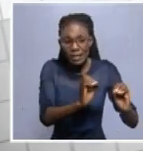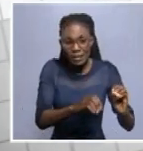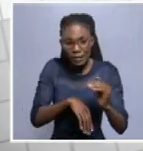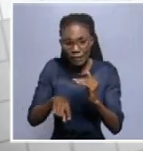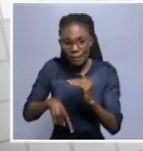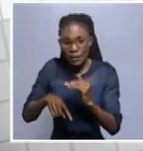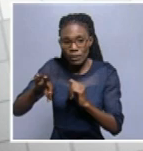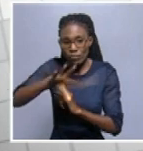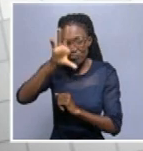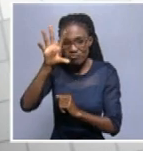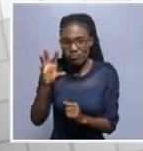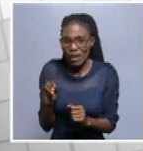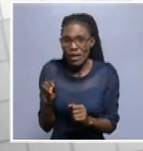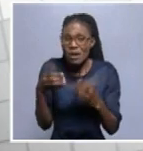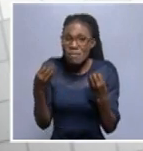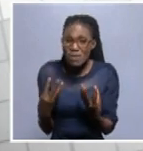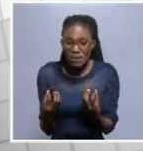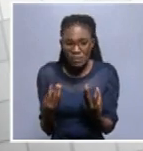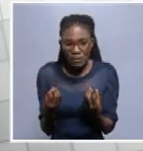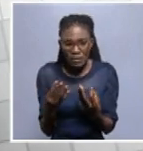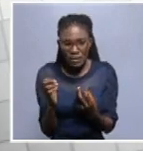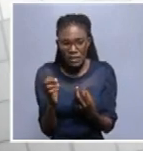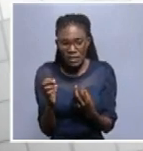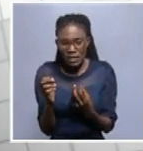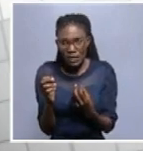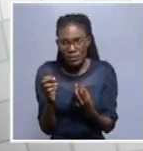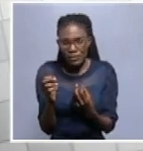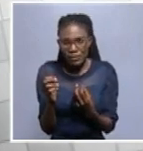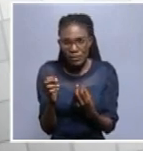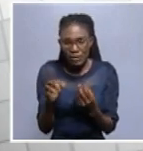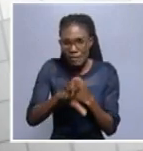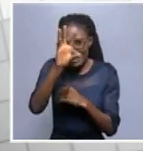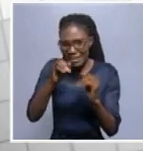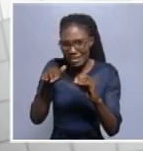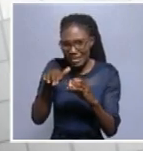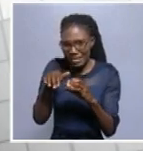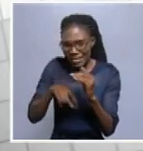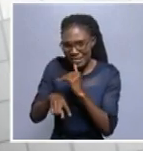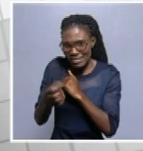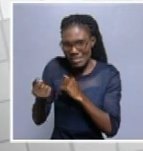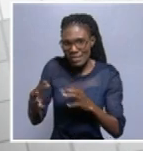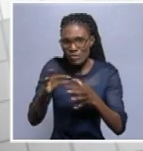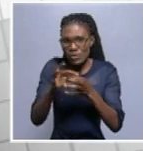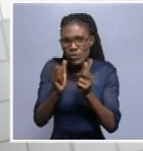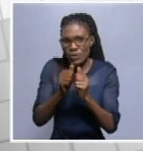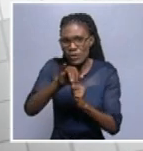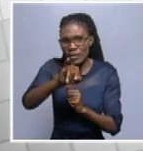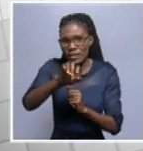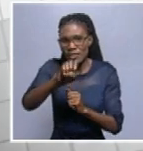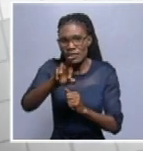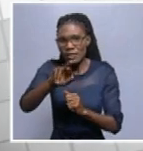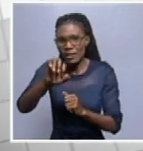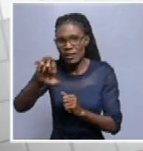states that are actually having relations with Israel. But as a matter of principle and as a matter